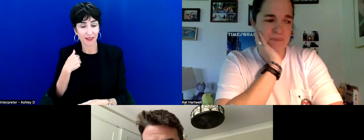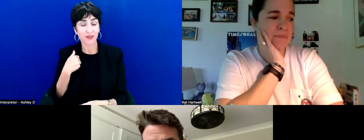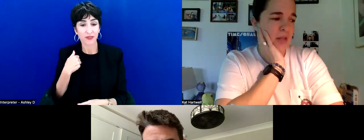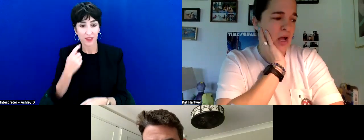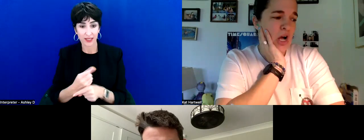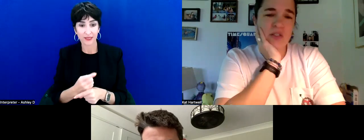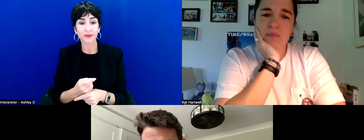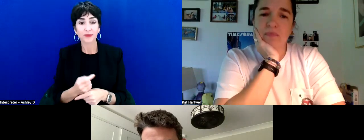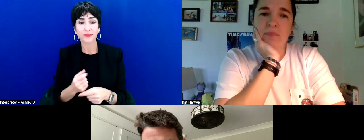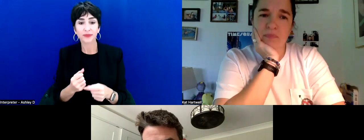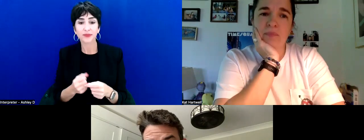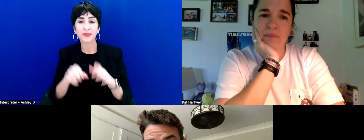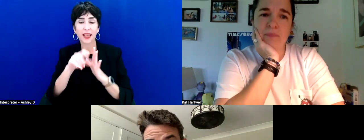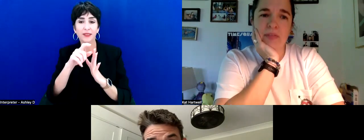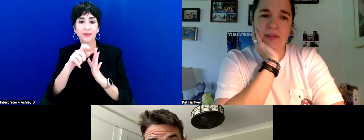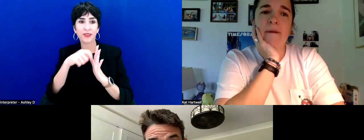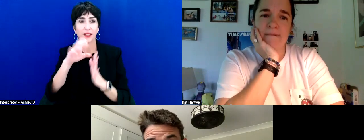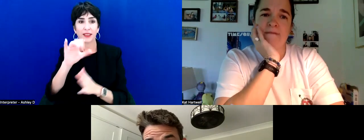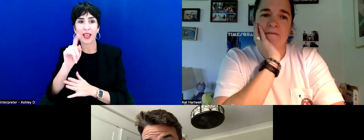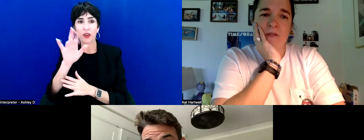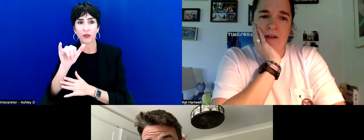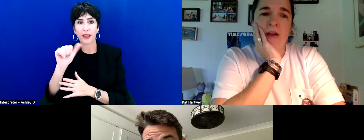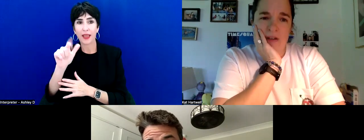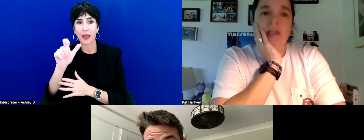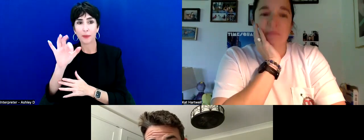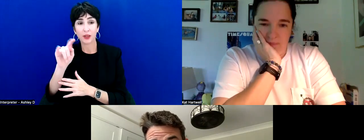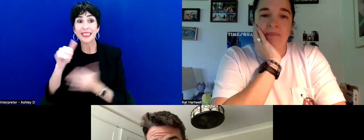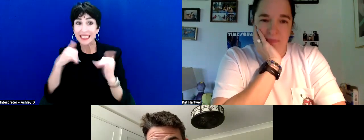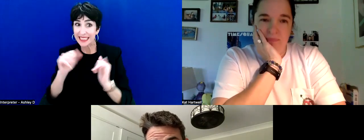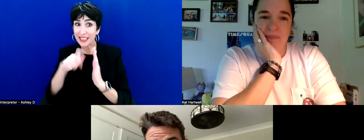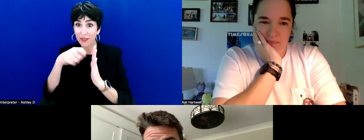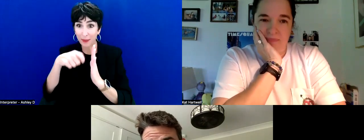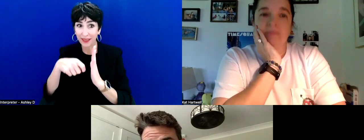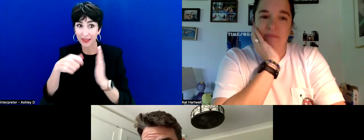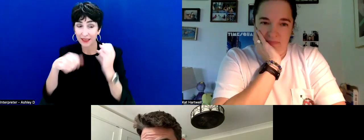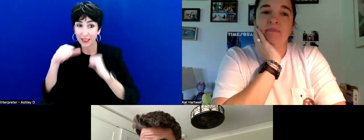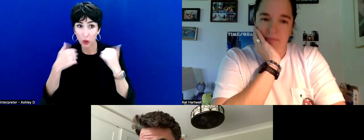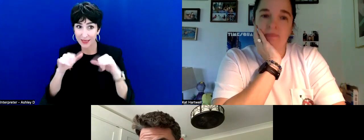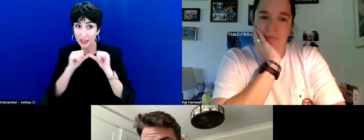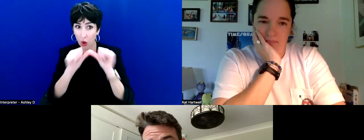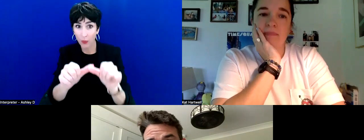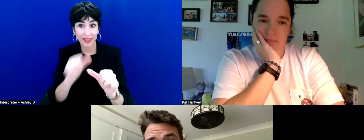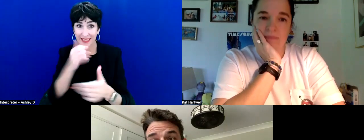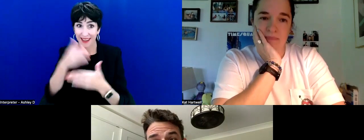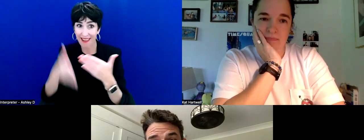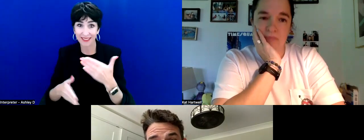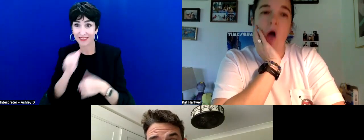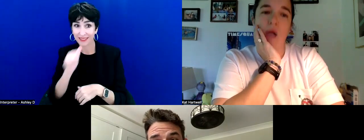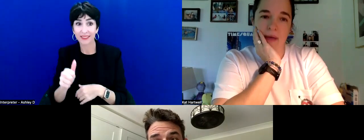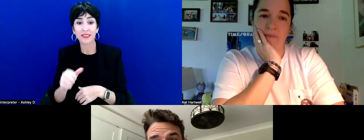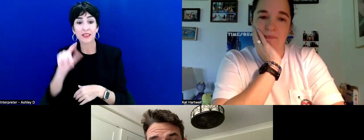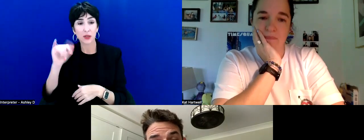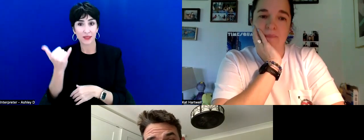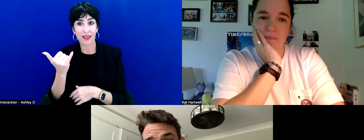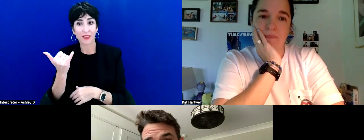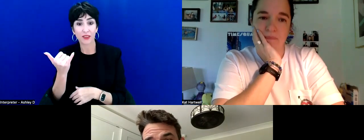right? yeah, they film in Calgary, Alberta. They actually are still filming. That show is still going. So Ty, right,